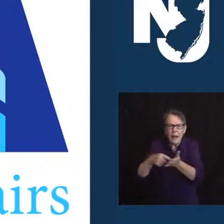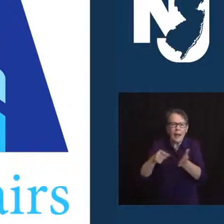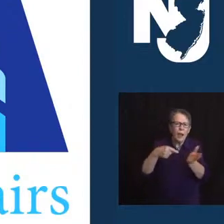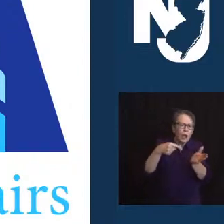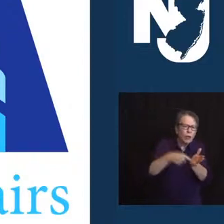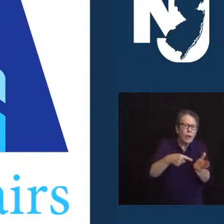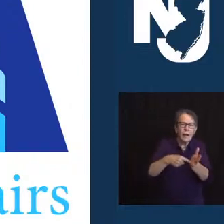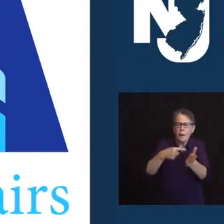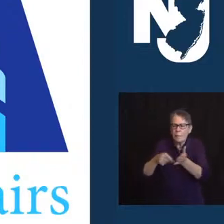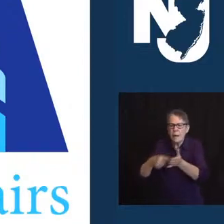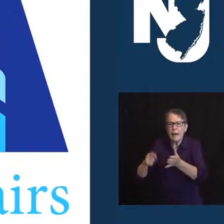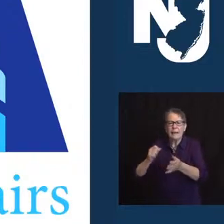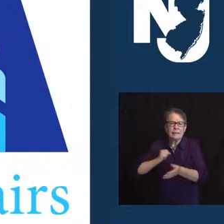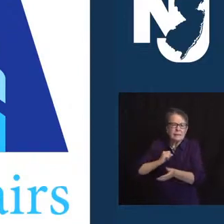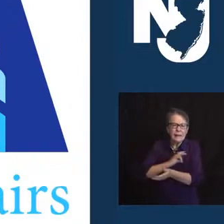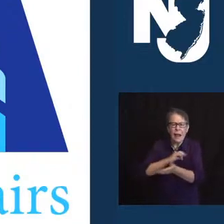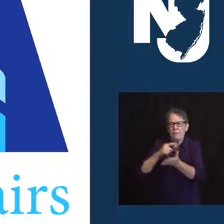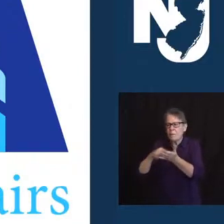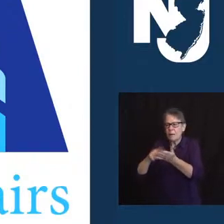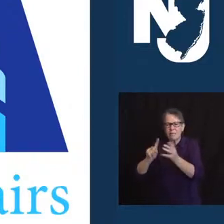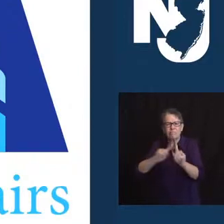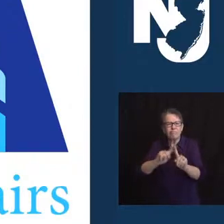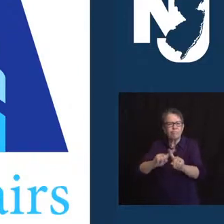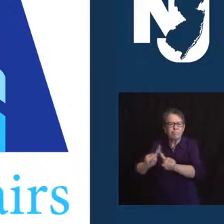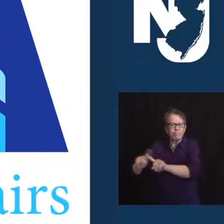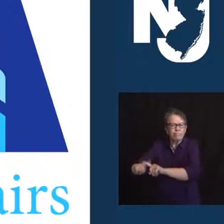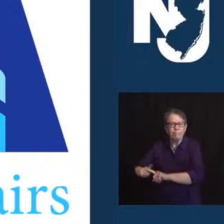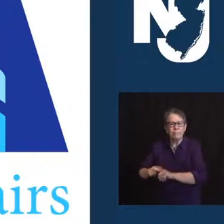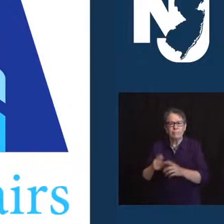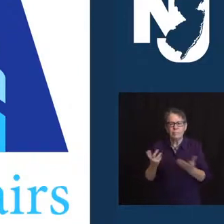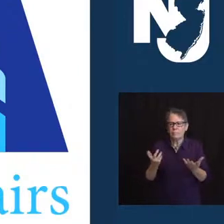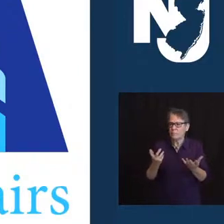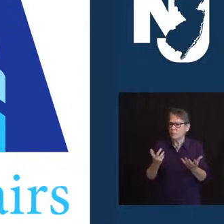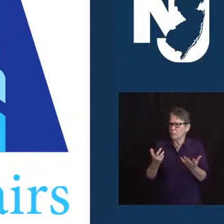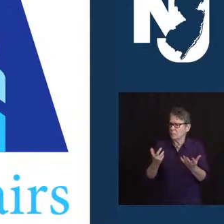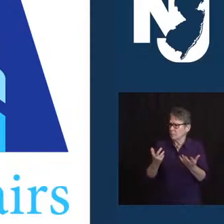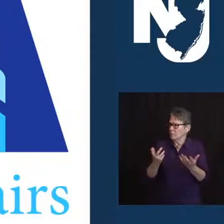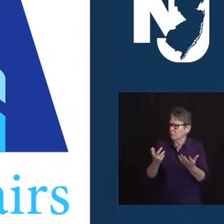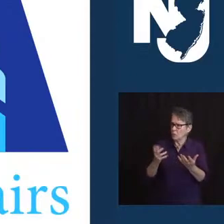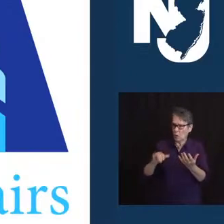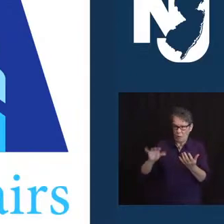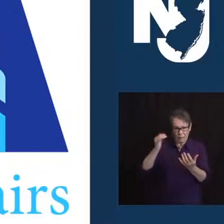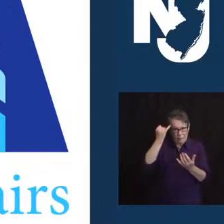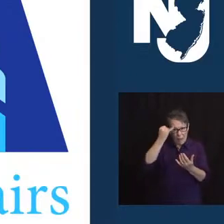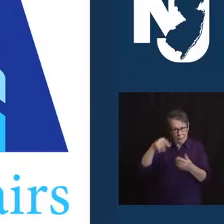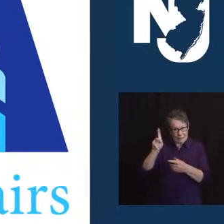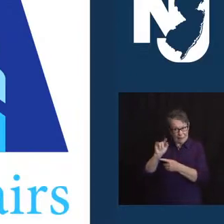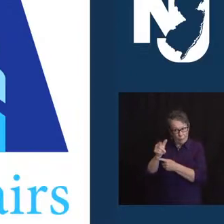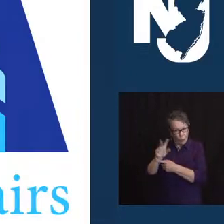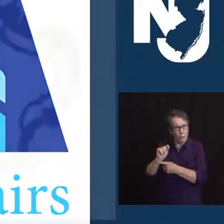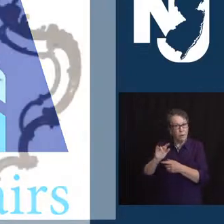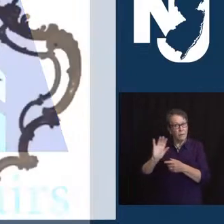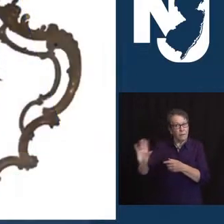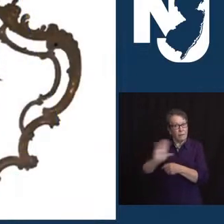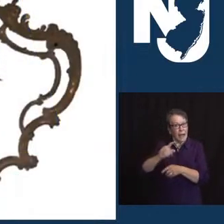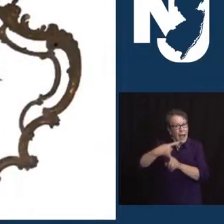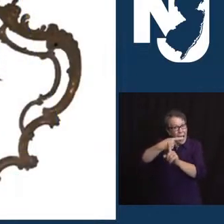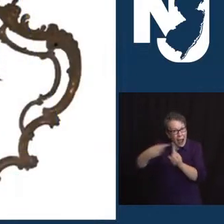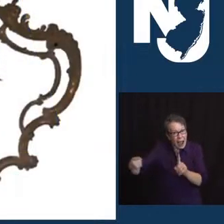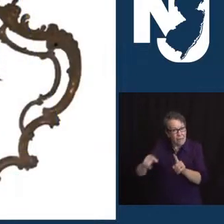Nearly half of Keyport's downtown businesses qualified for one of these grants. And one of them was a famous